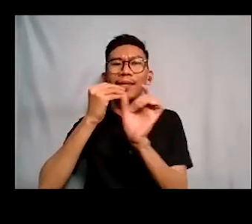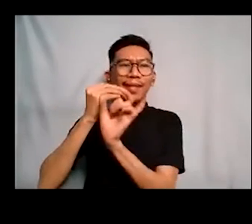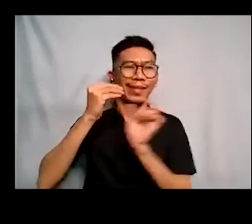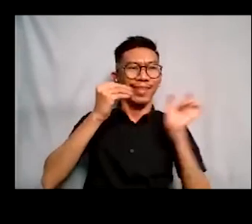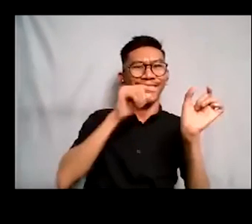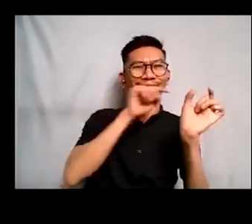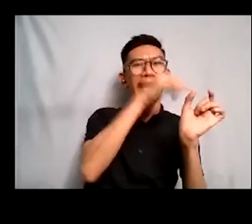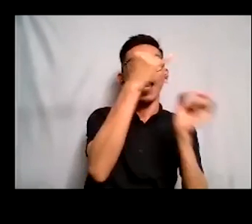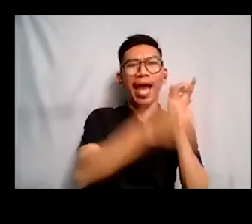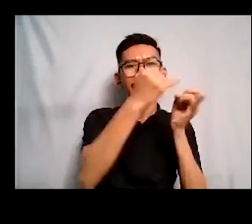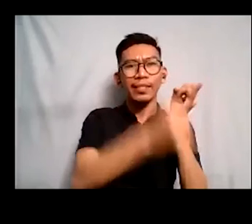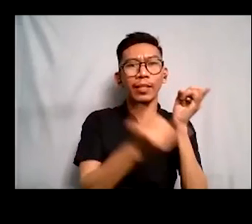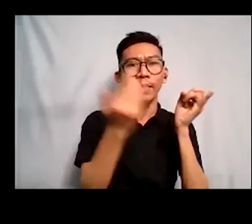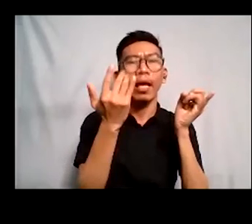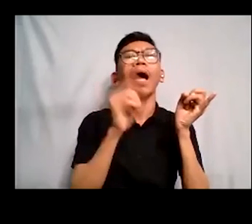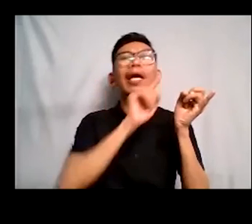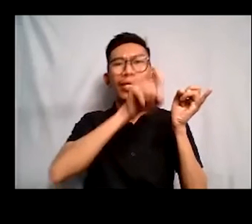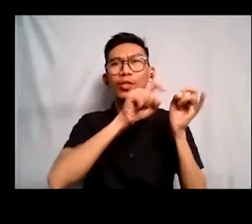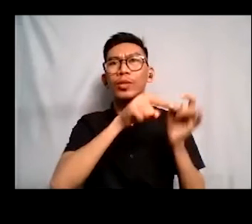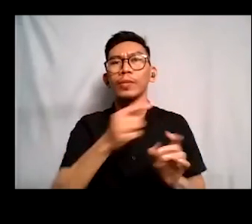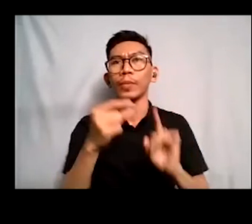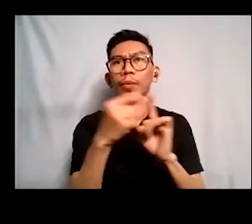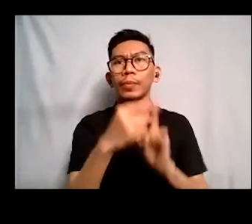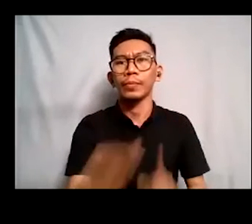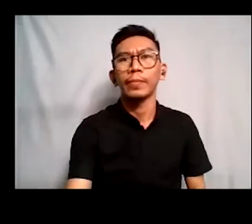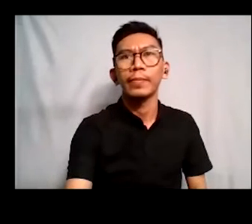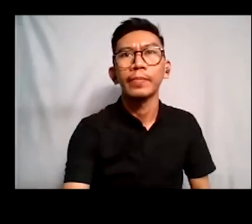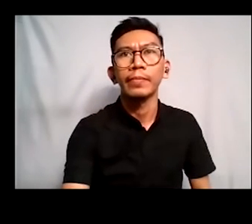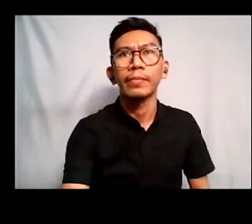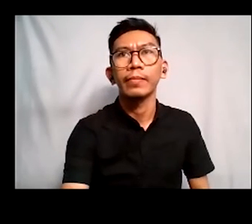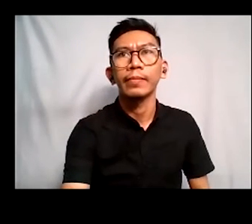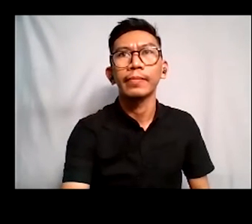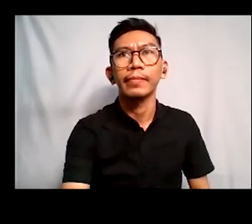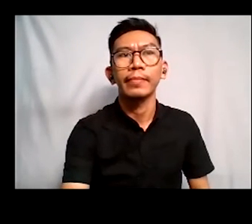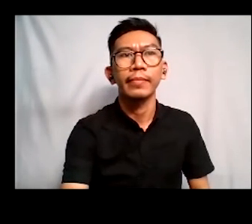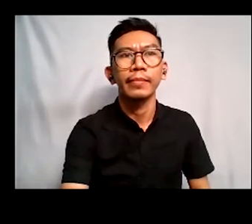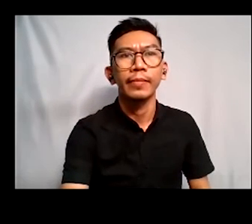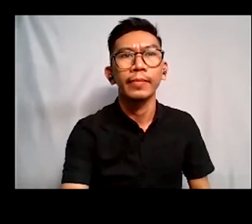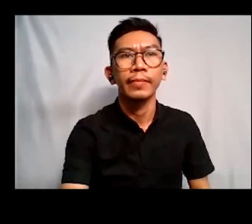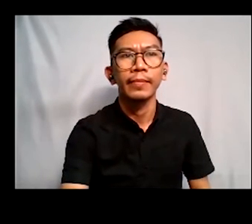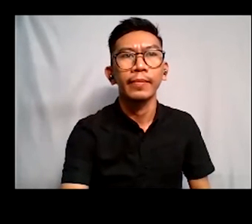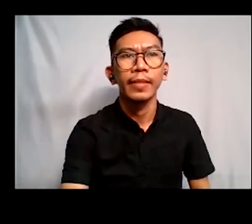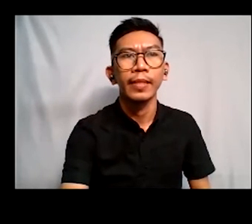Sorry, I'm gonna sub. Mark, you're freezing. One moment. I'm just gonna sub with you.